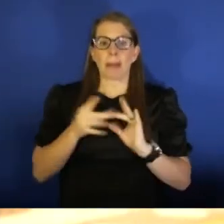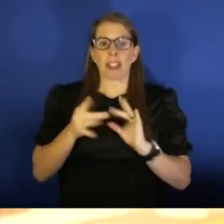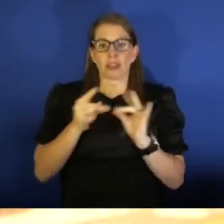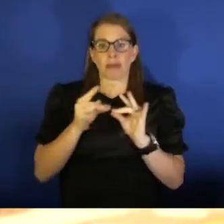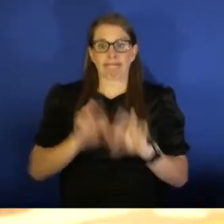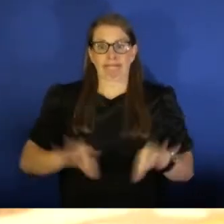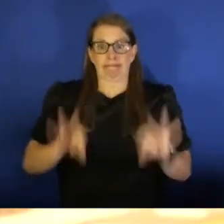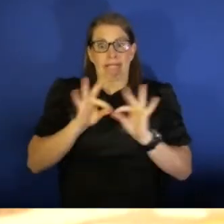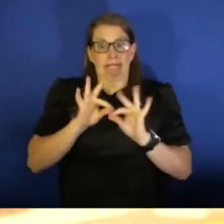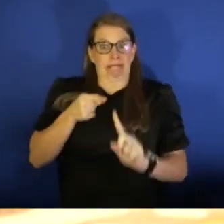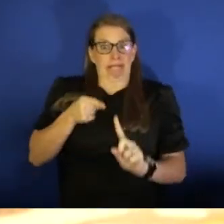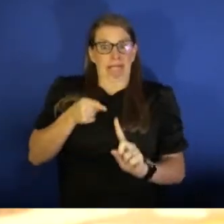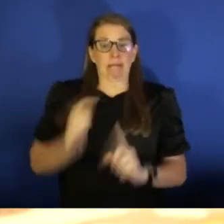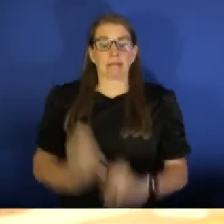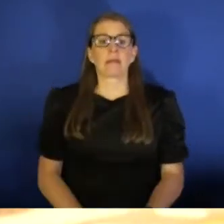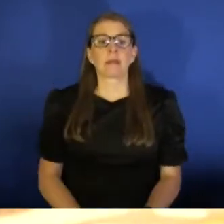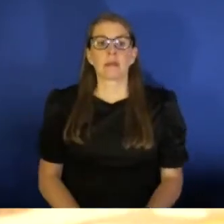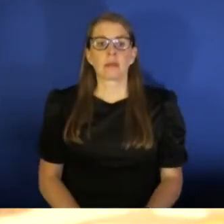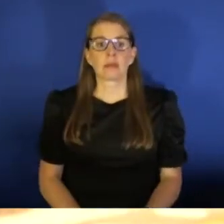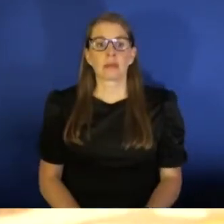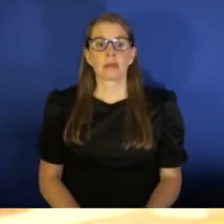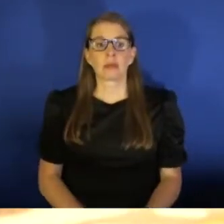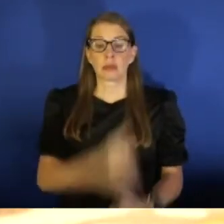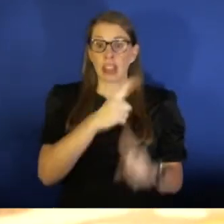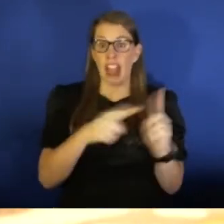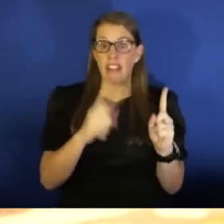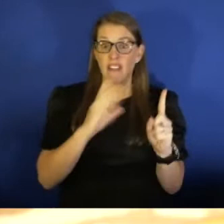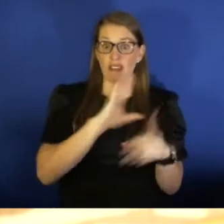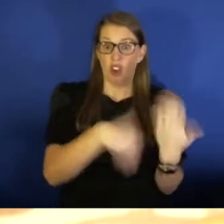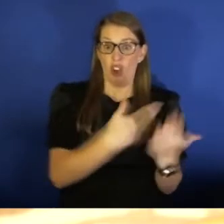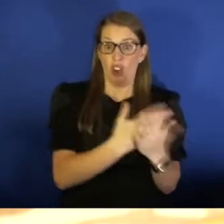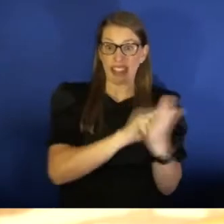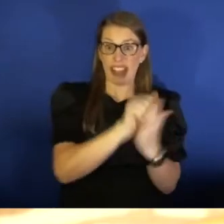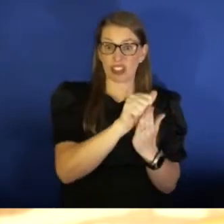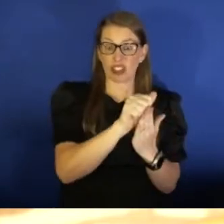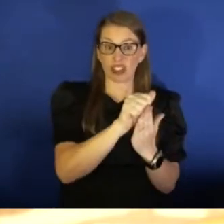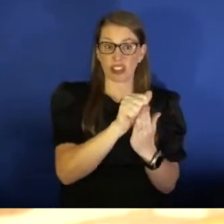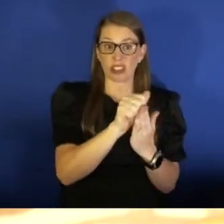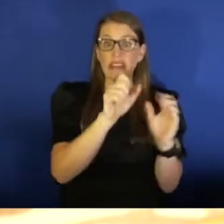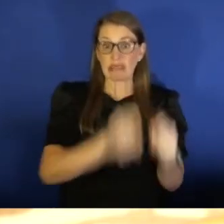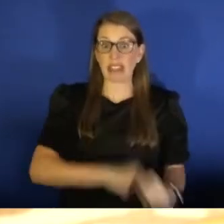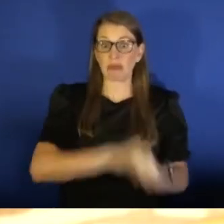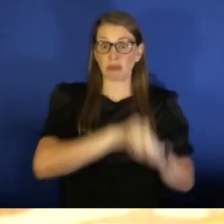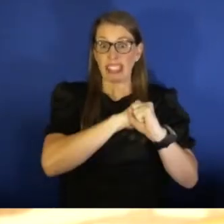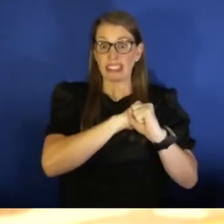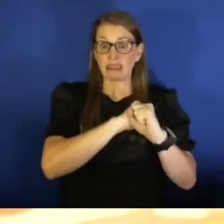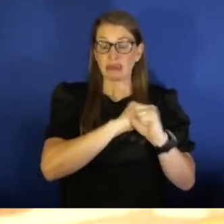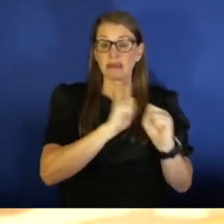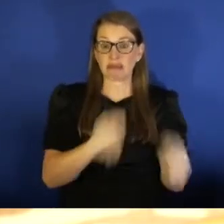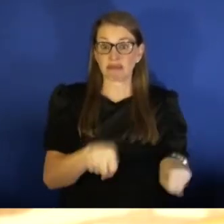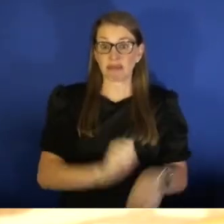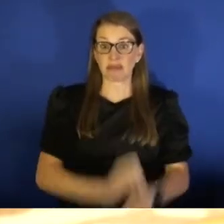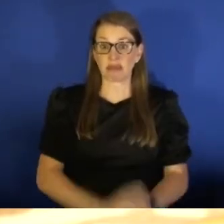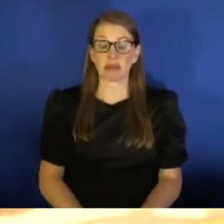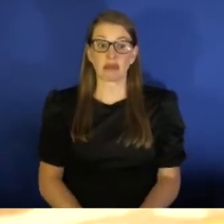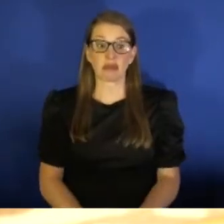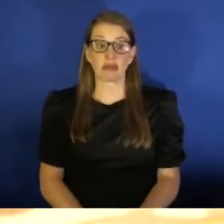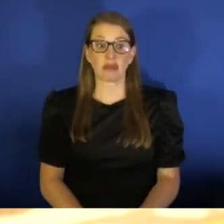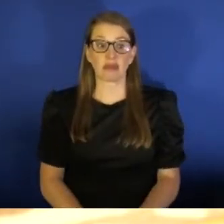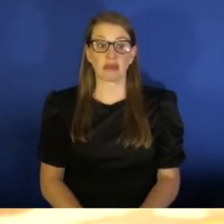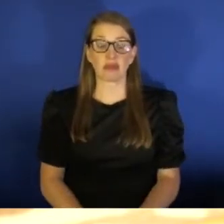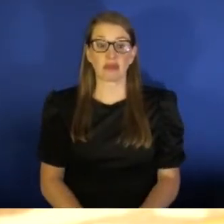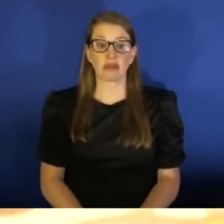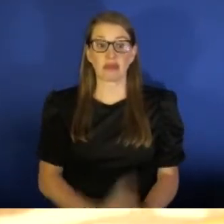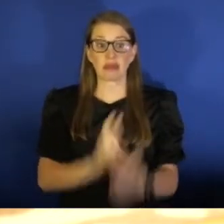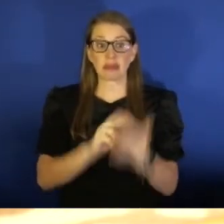know, half of all cancers, roughly, can be prevented. And that means that we have an issue